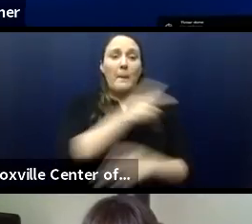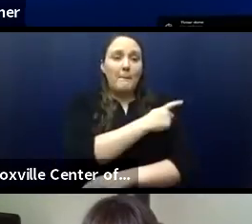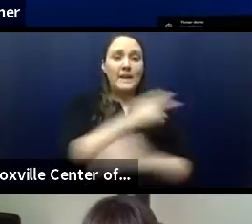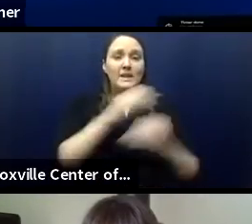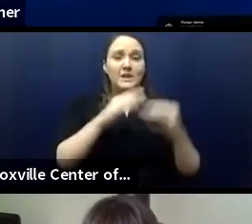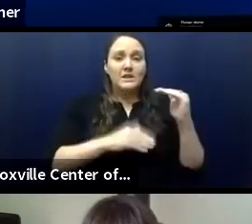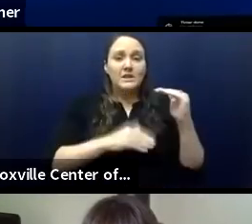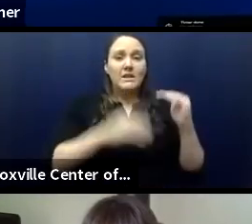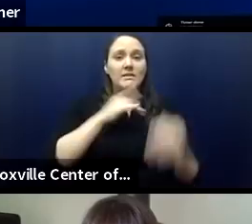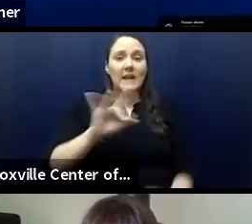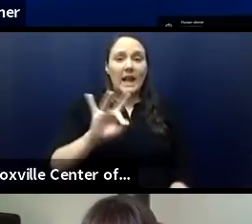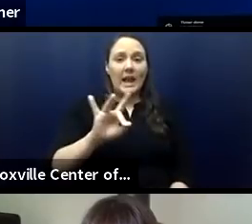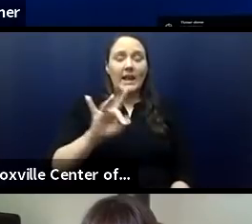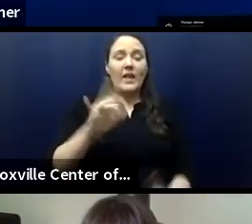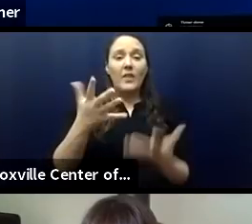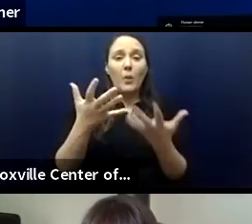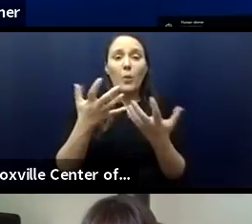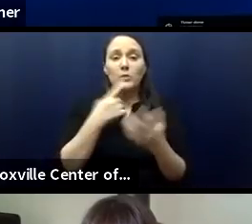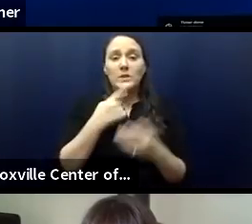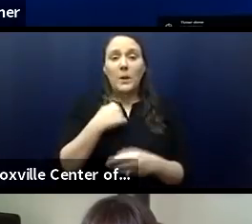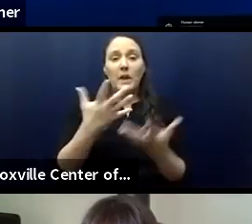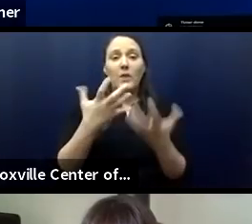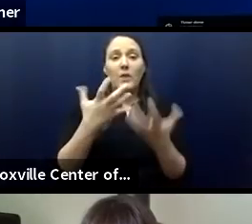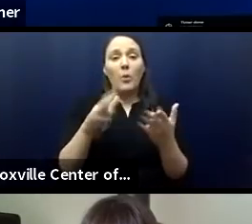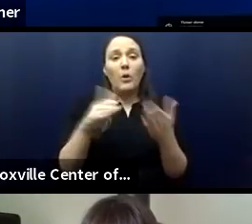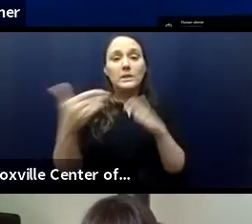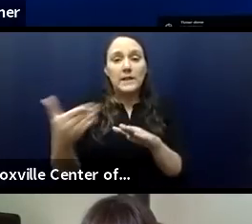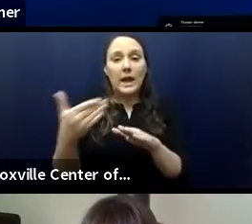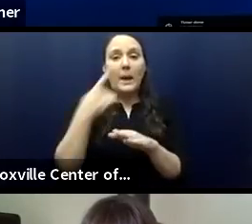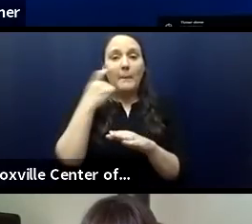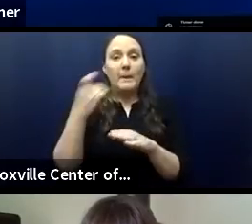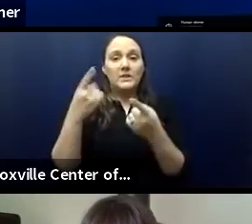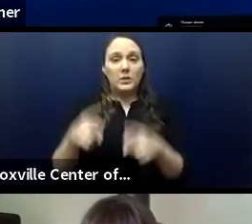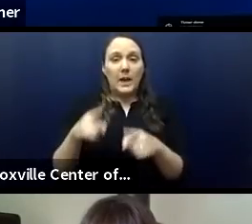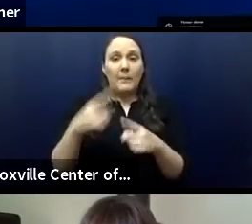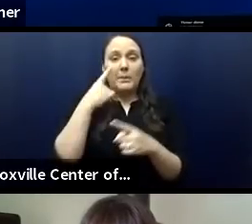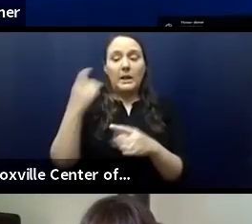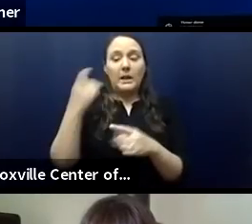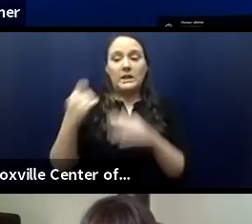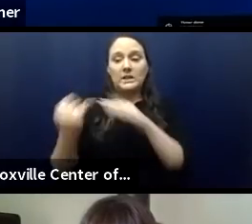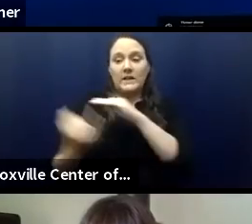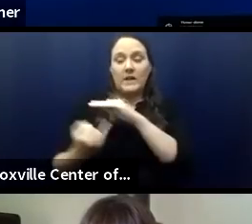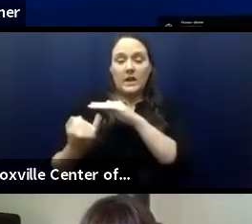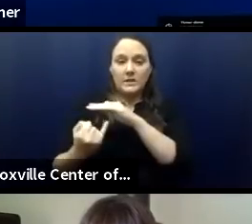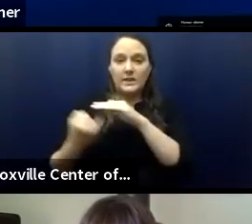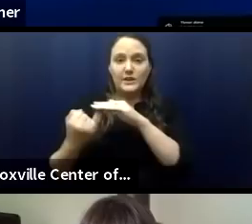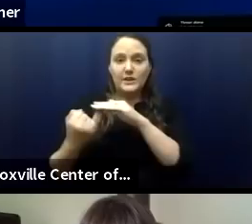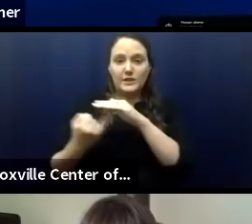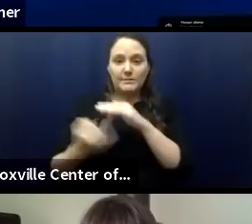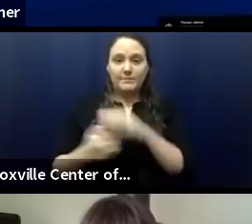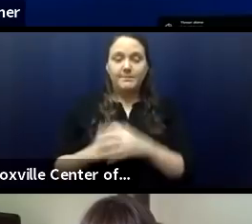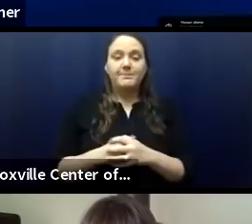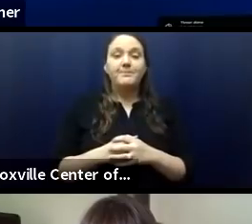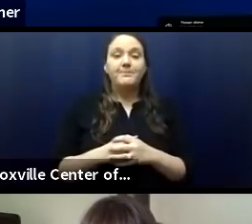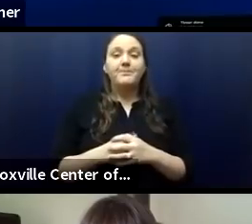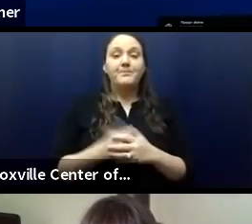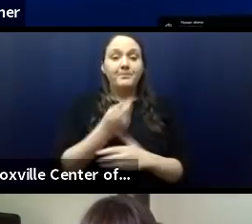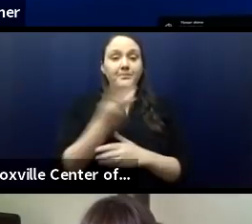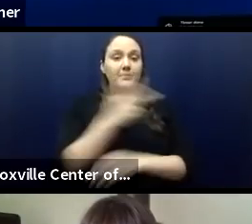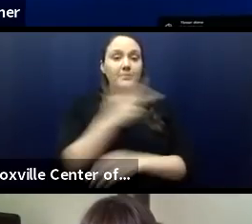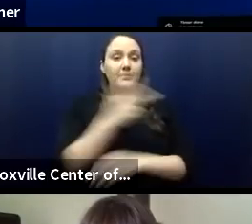die because of what has happened to their social groups, because of the isolation they face. Multiple patients and friends who have